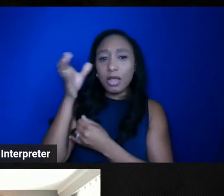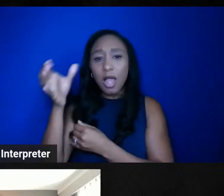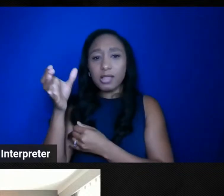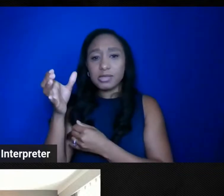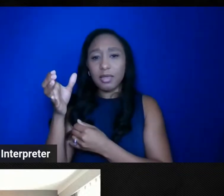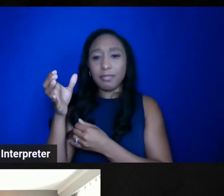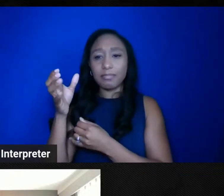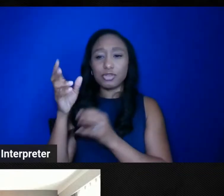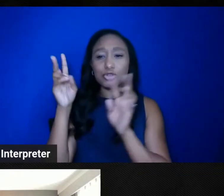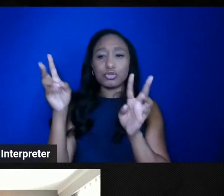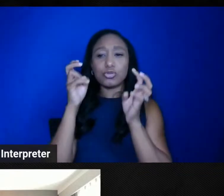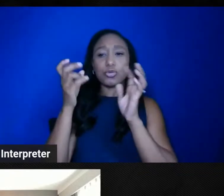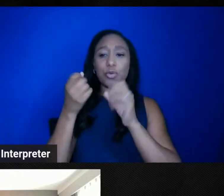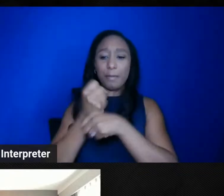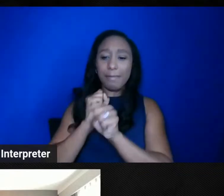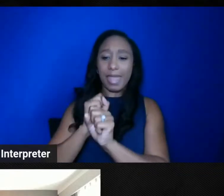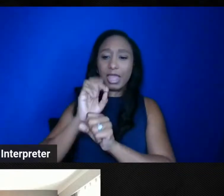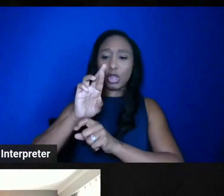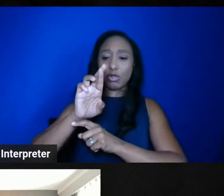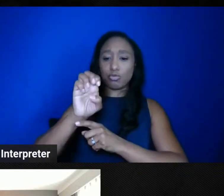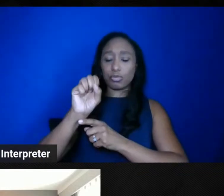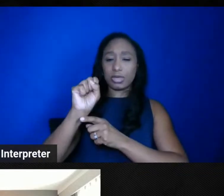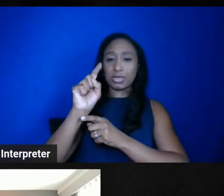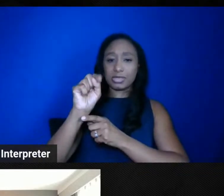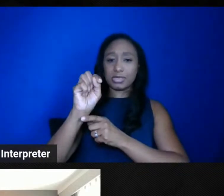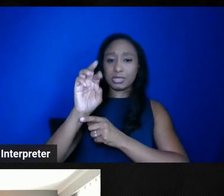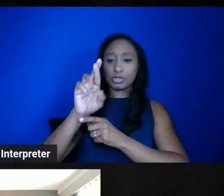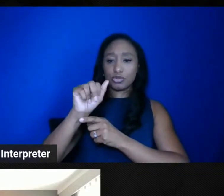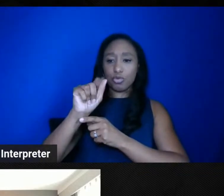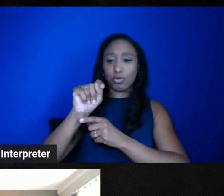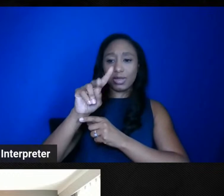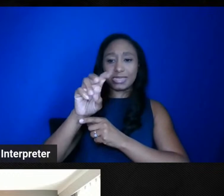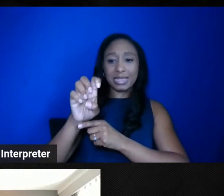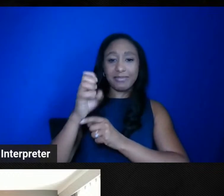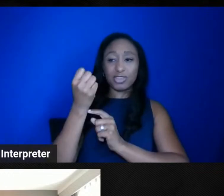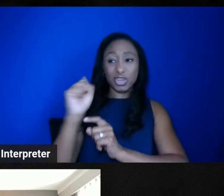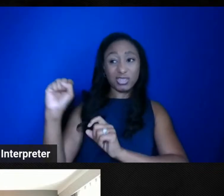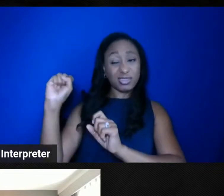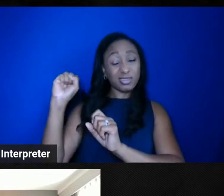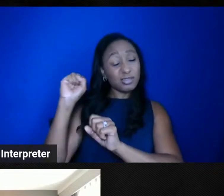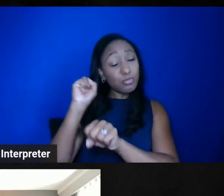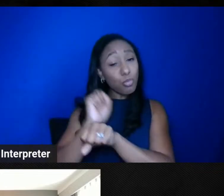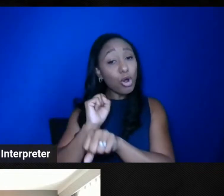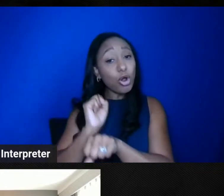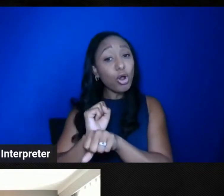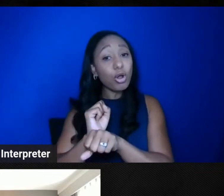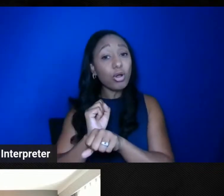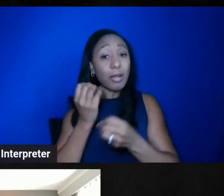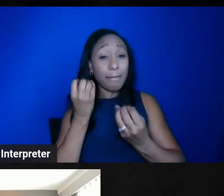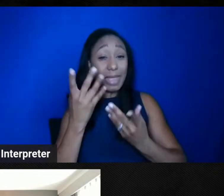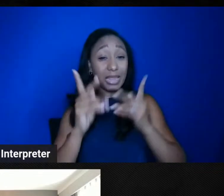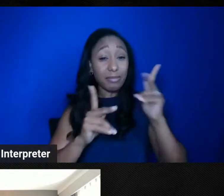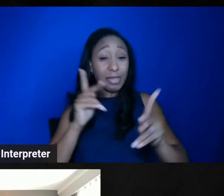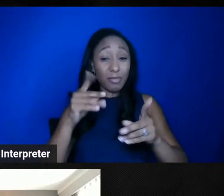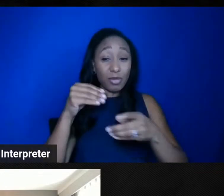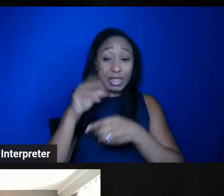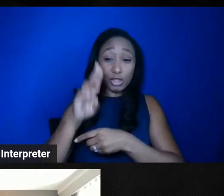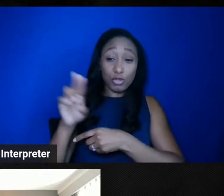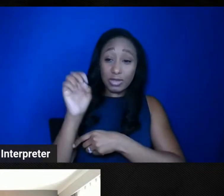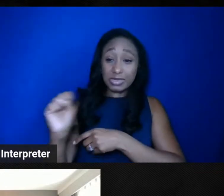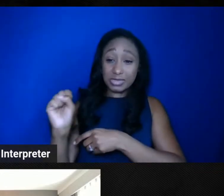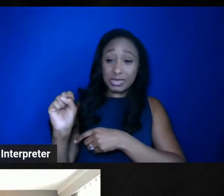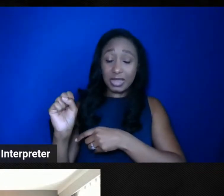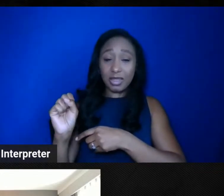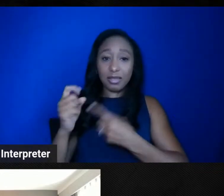work. And I just remind you that we in the US and people around the world have done this before with success. There